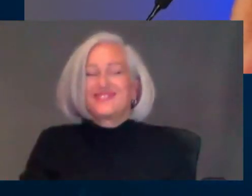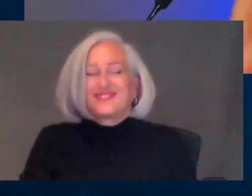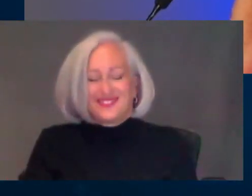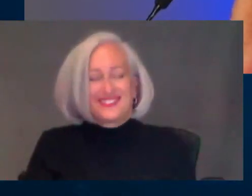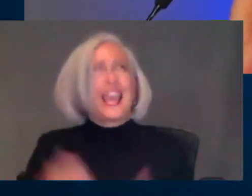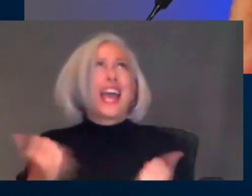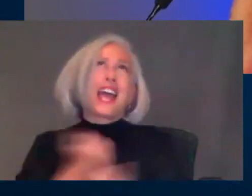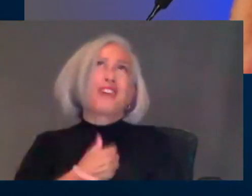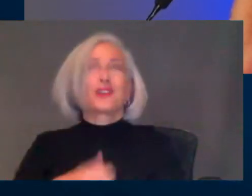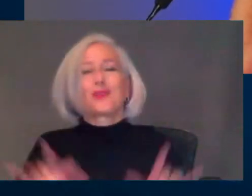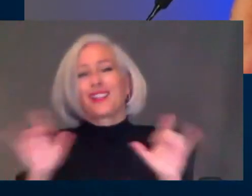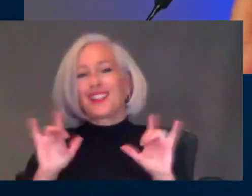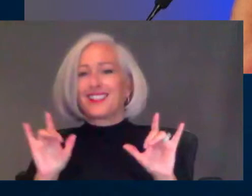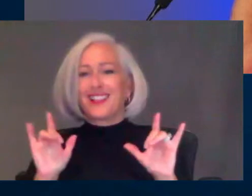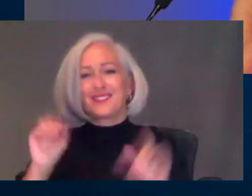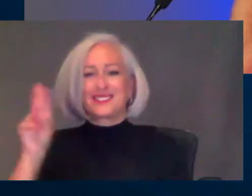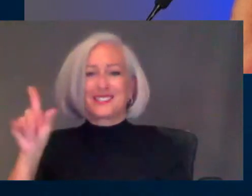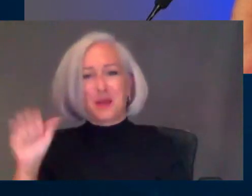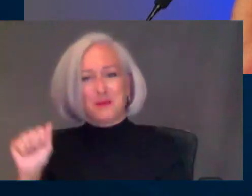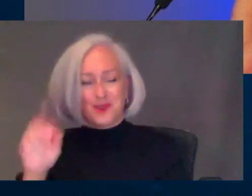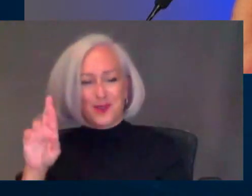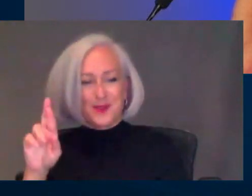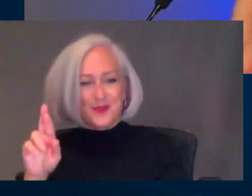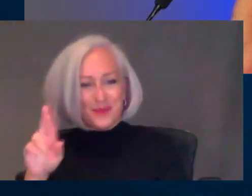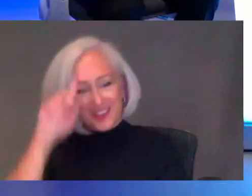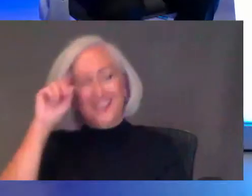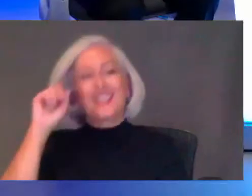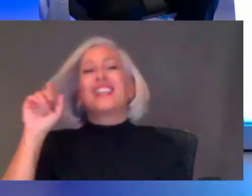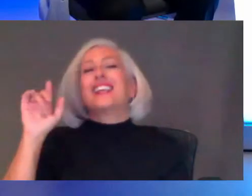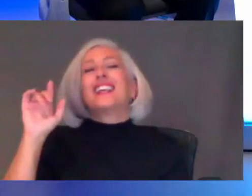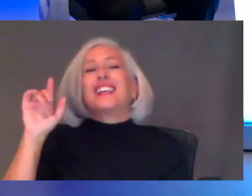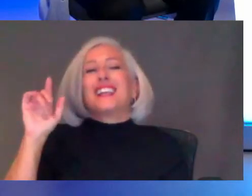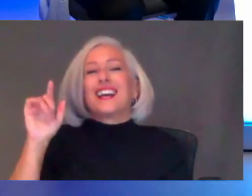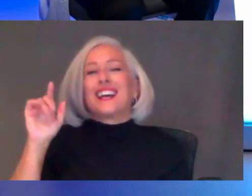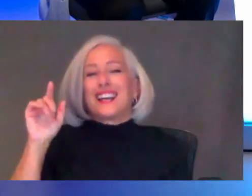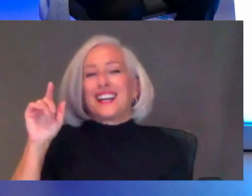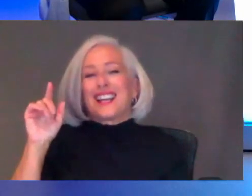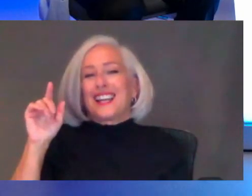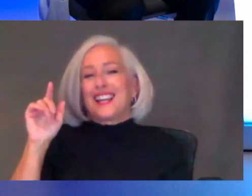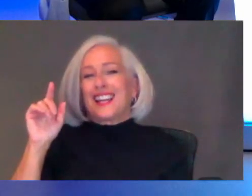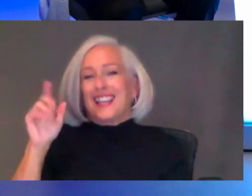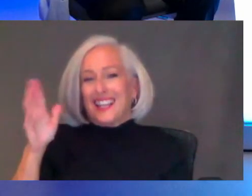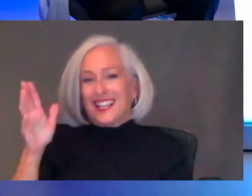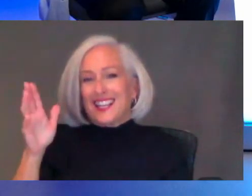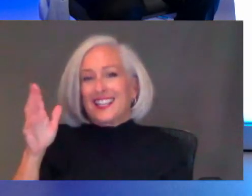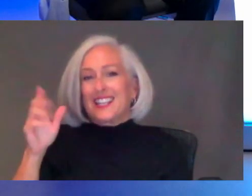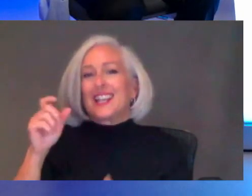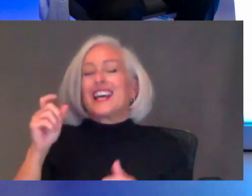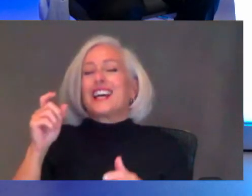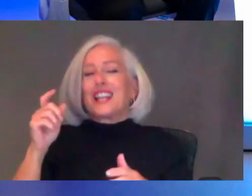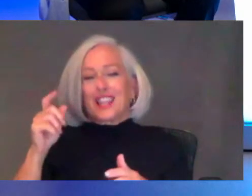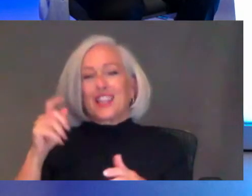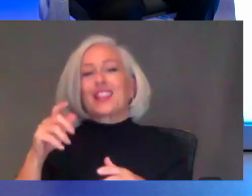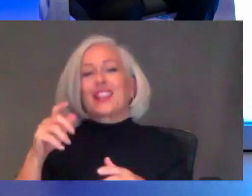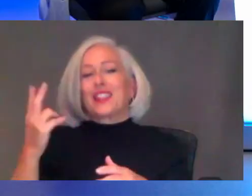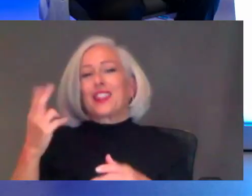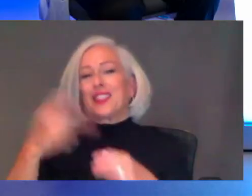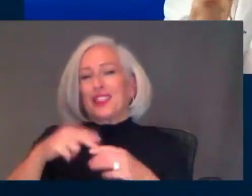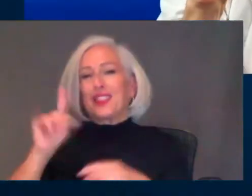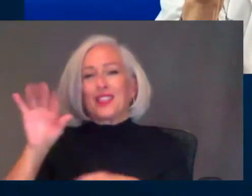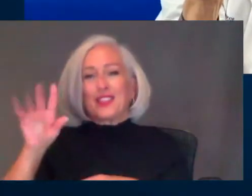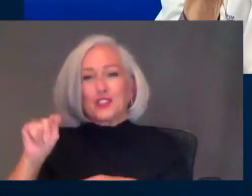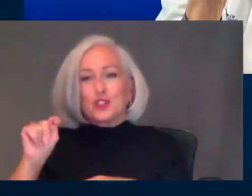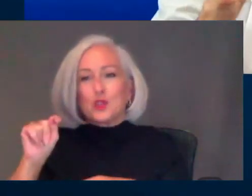here. Sure. So first, let's say what a monoclonal antibody is for those not familiar with it.